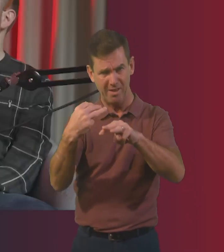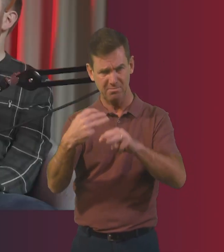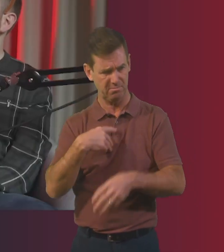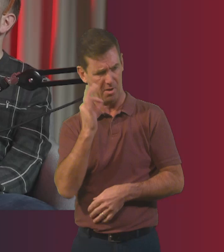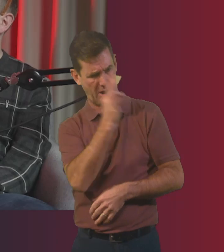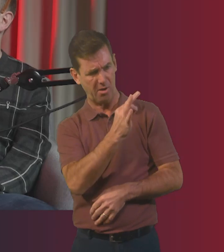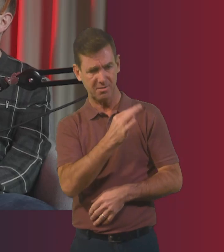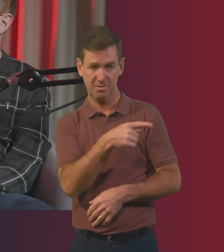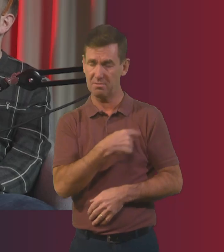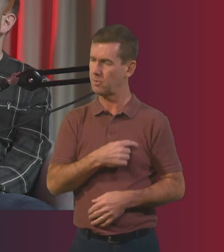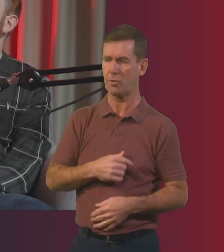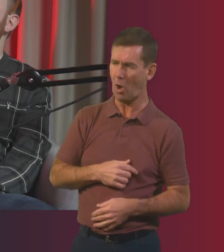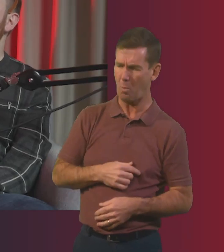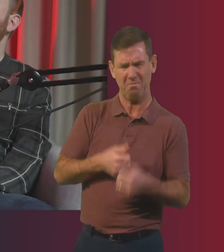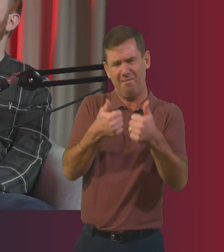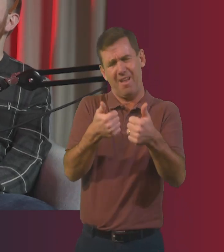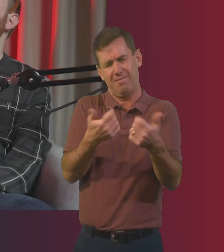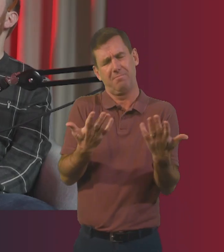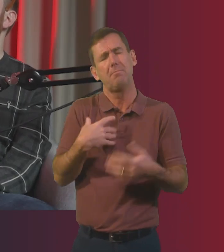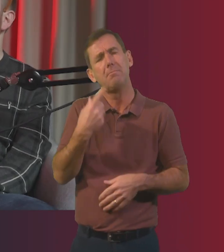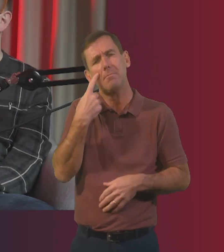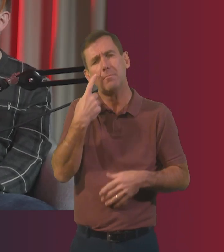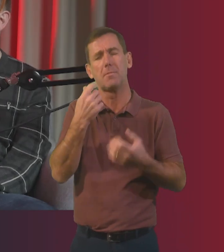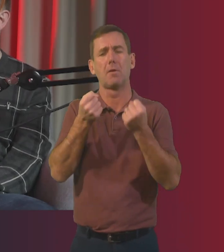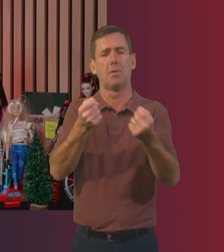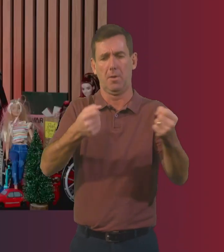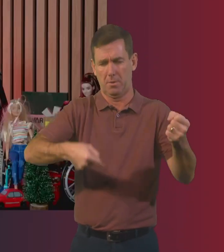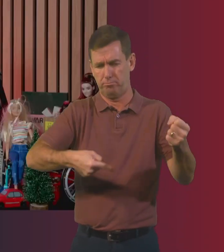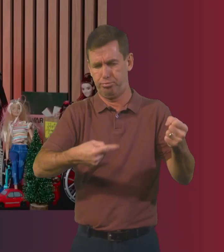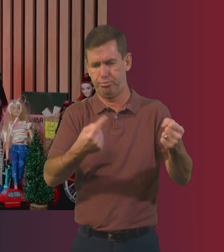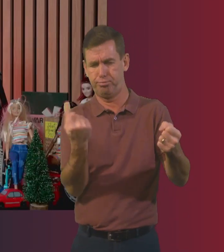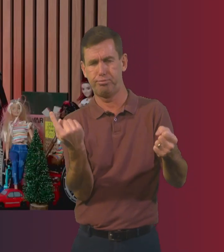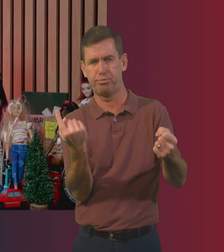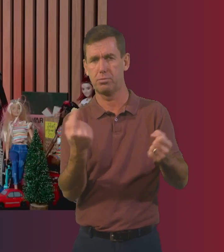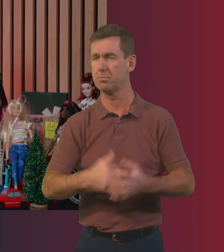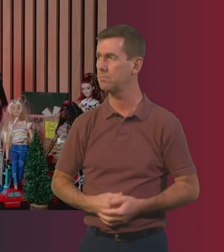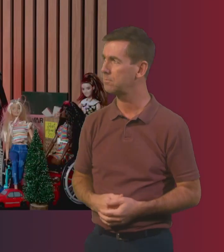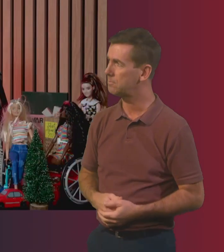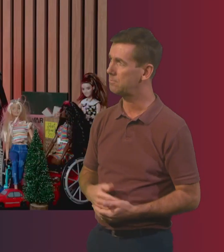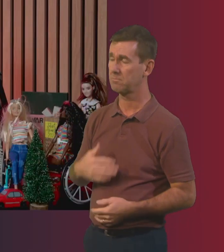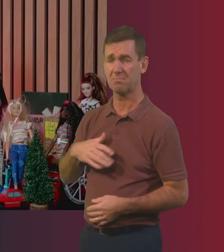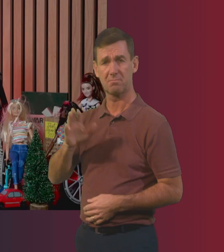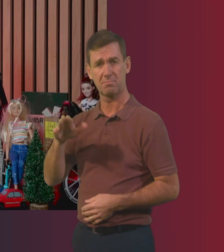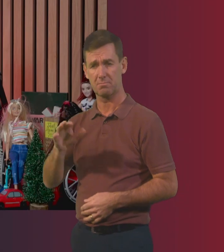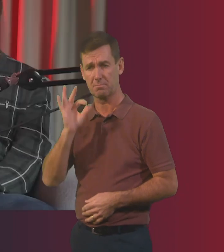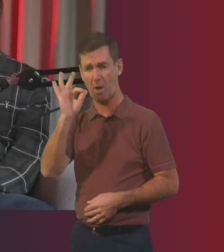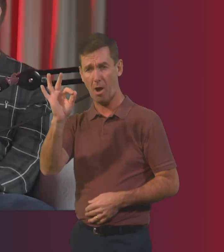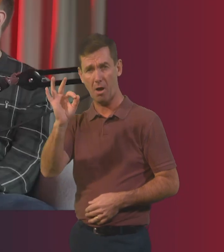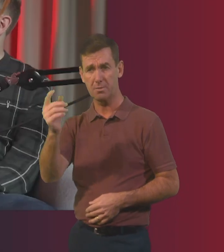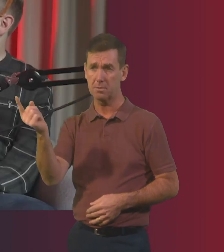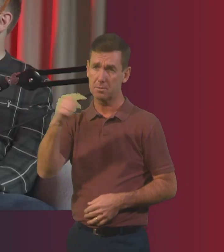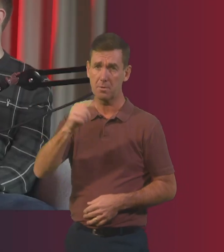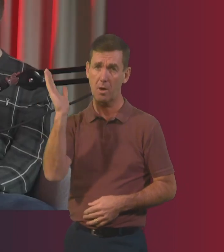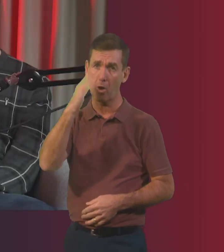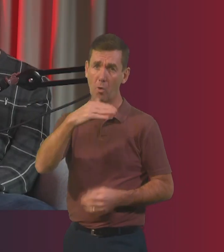Yeah. But then you get an idea of how the car actually performs in the way that you're going to use it. In dealerships, can you request them like a home visit? I was as just well? about to